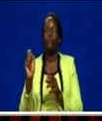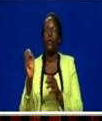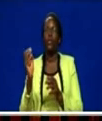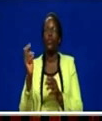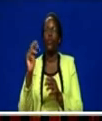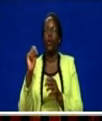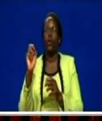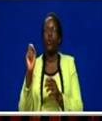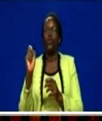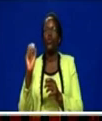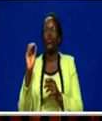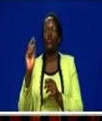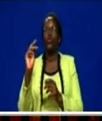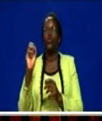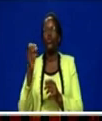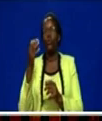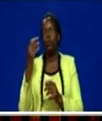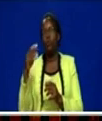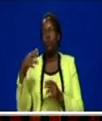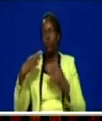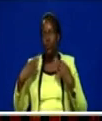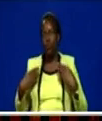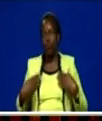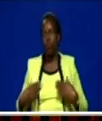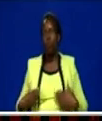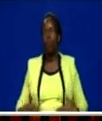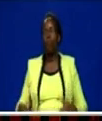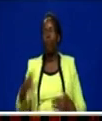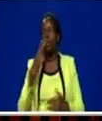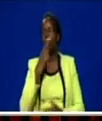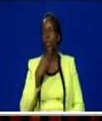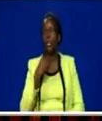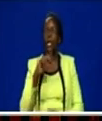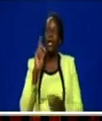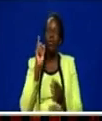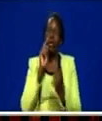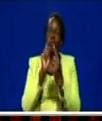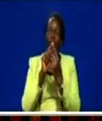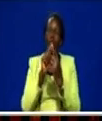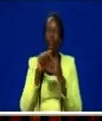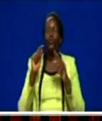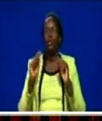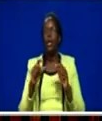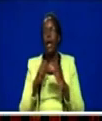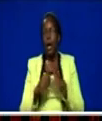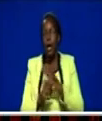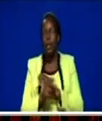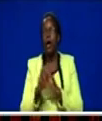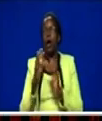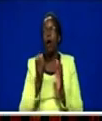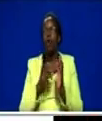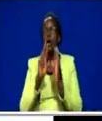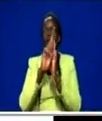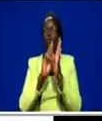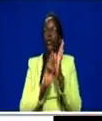teacher, Alfred Maloba. Let's look at the objective of today. Under our revision, our objective